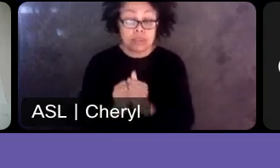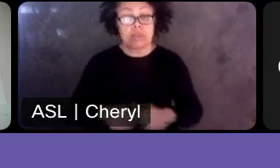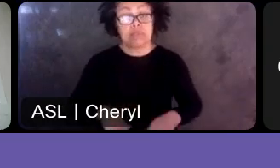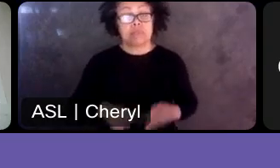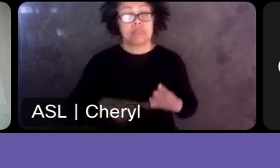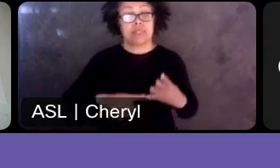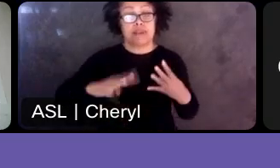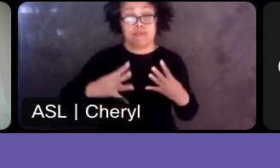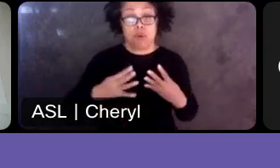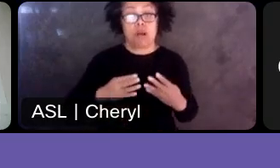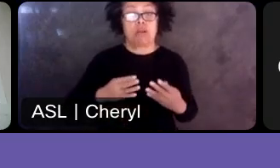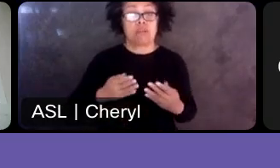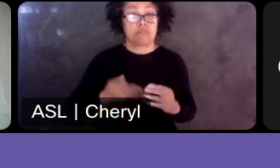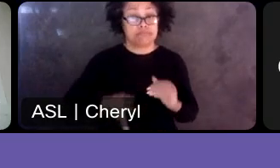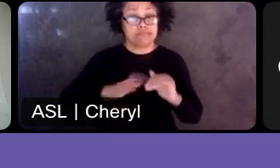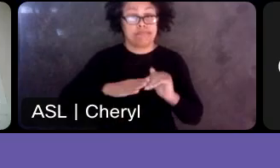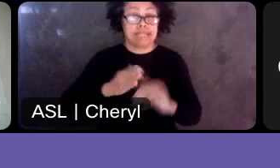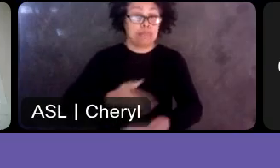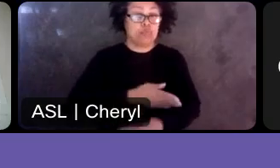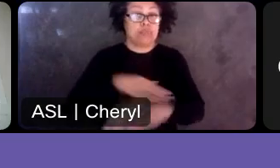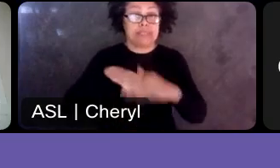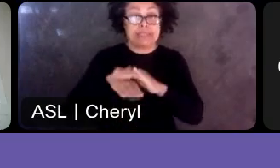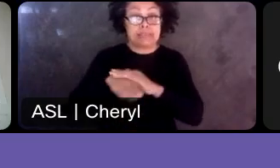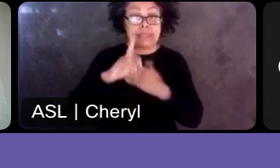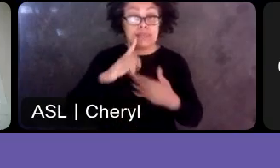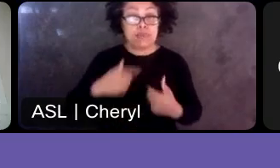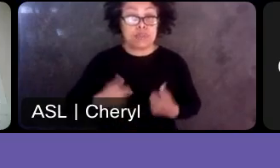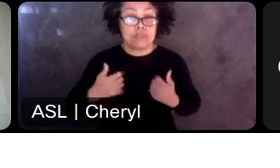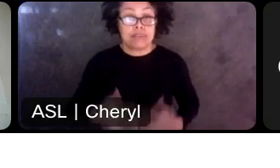increasing accessibility for survivors.